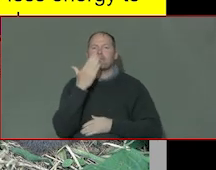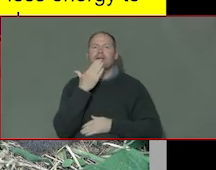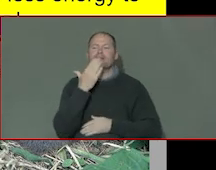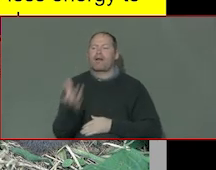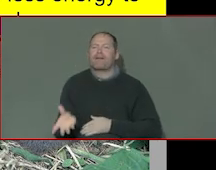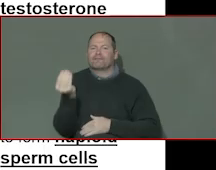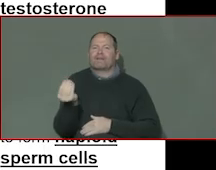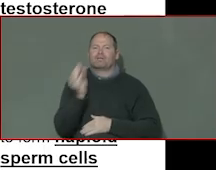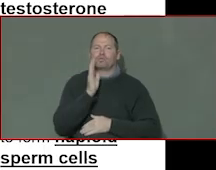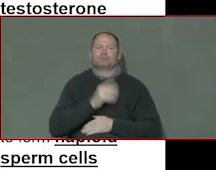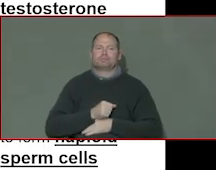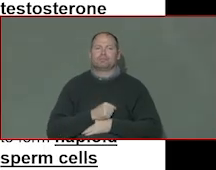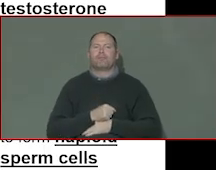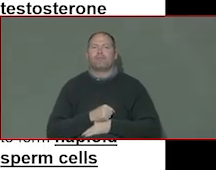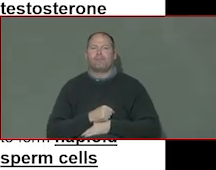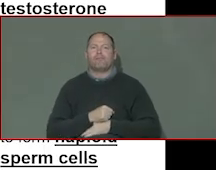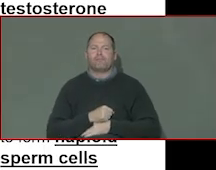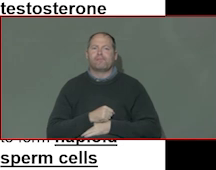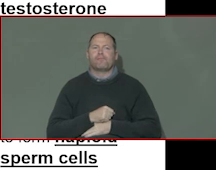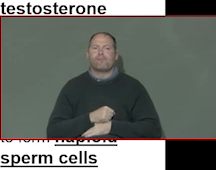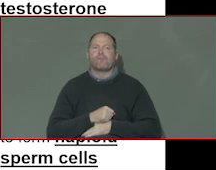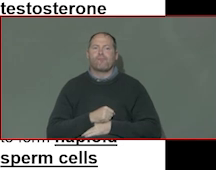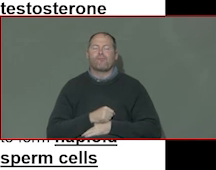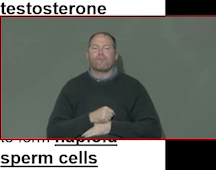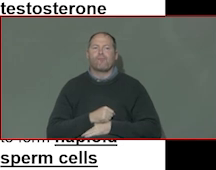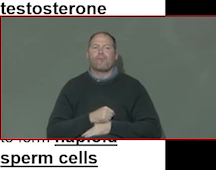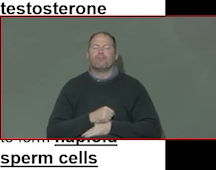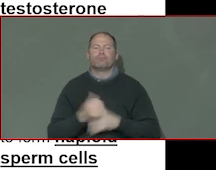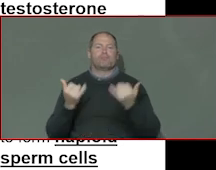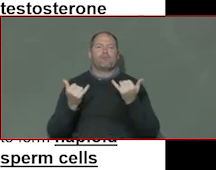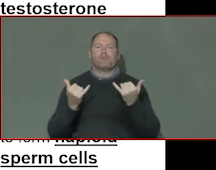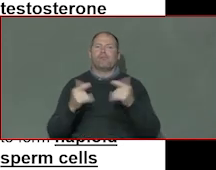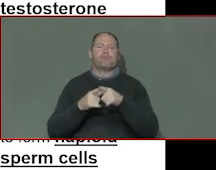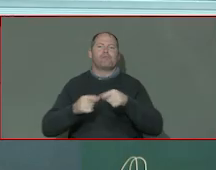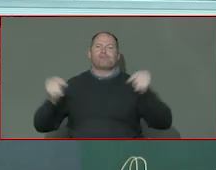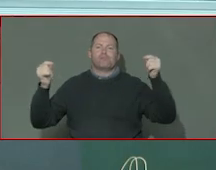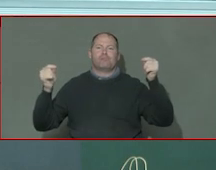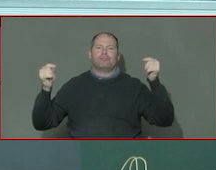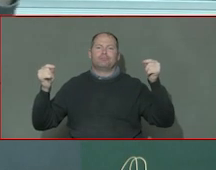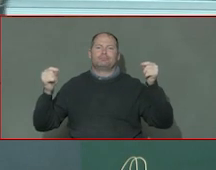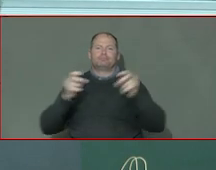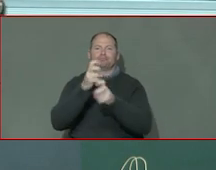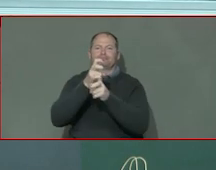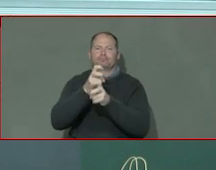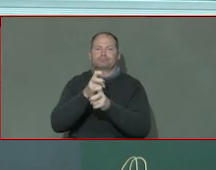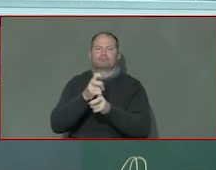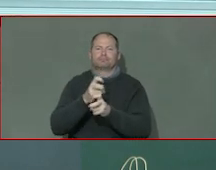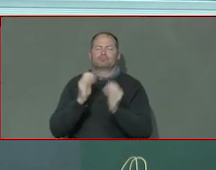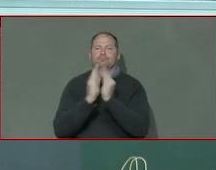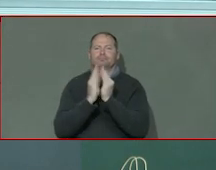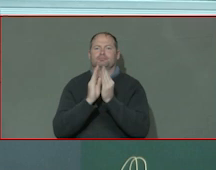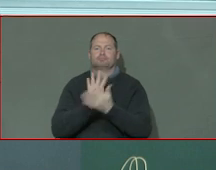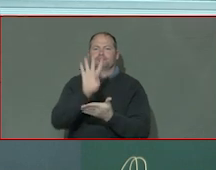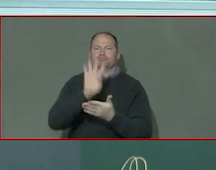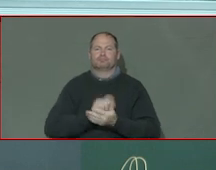sure that you know you must go through your pictures as well. That's the end of vertebra, or the 14 marks.